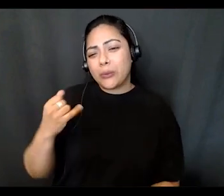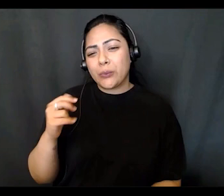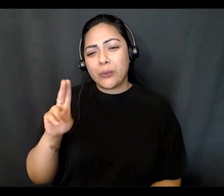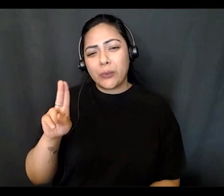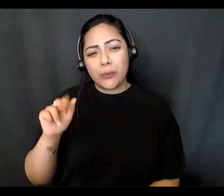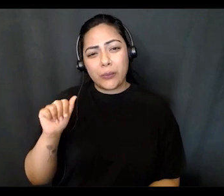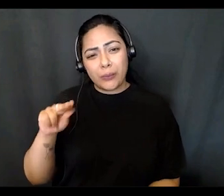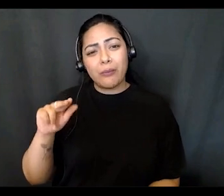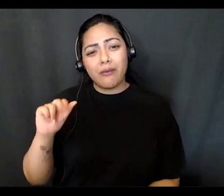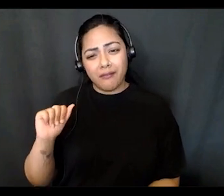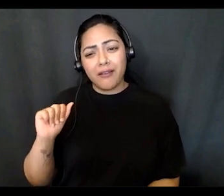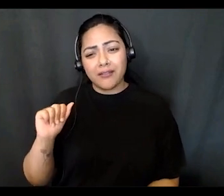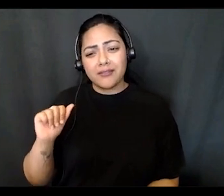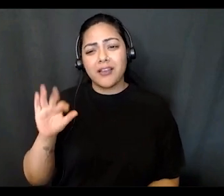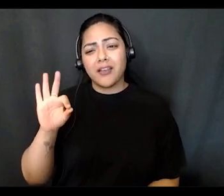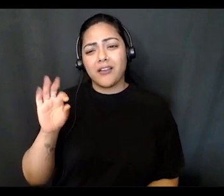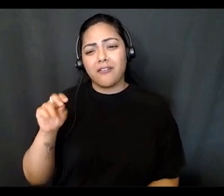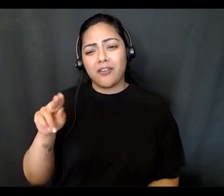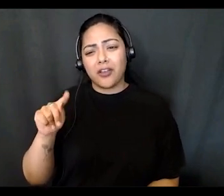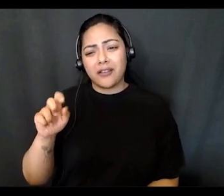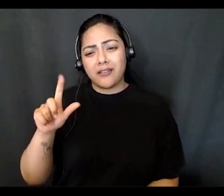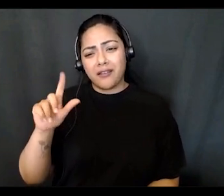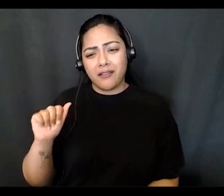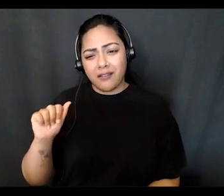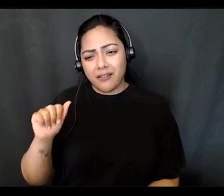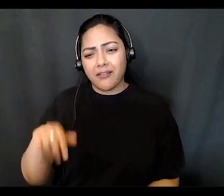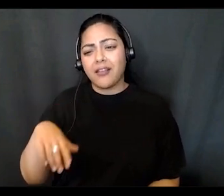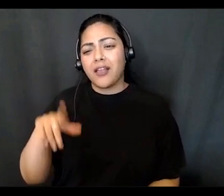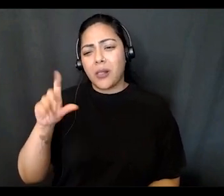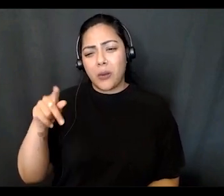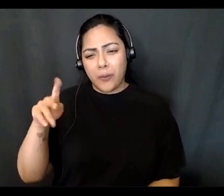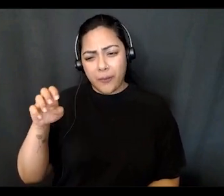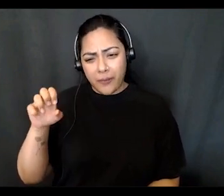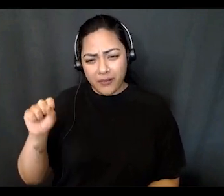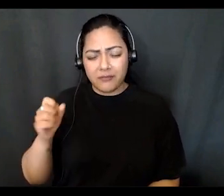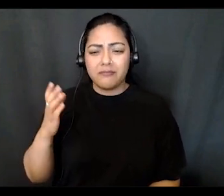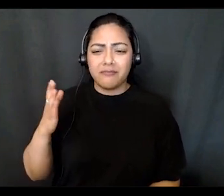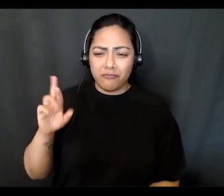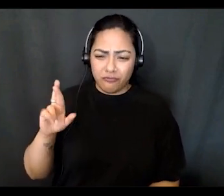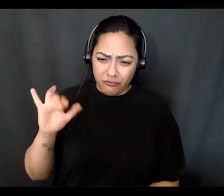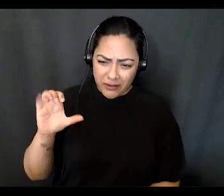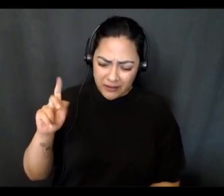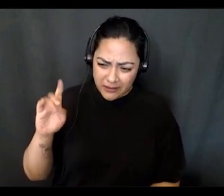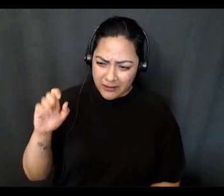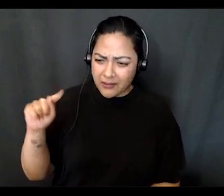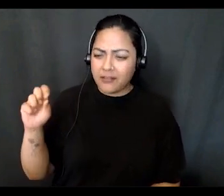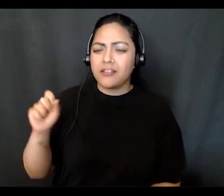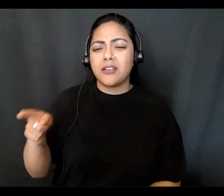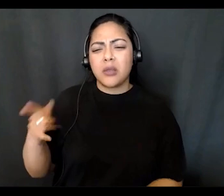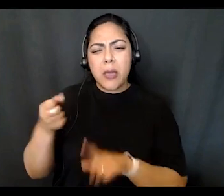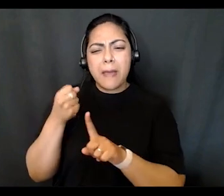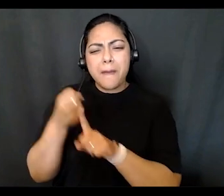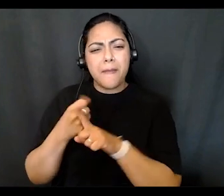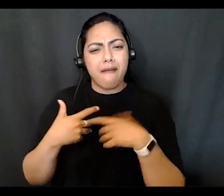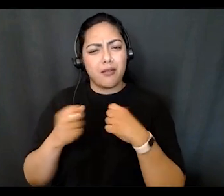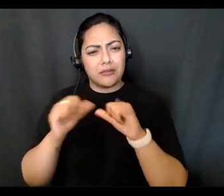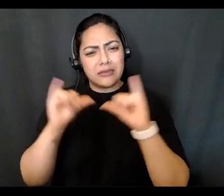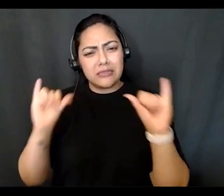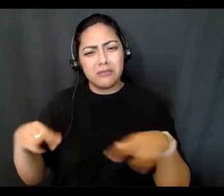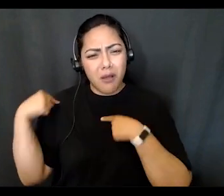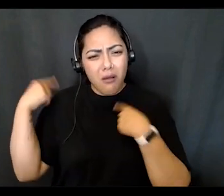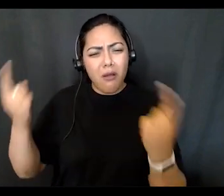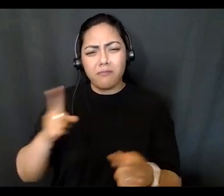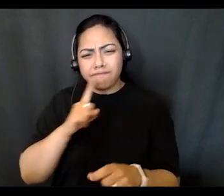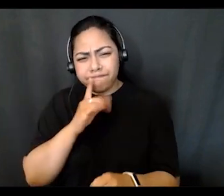was deeply committed to creating long-lasting and impactful changes in the health system, and we dedicate this series to her